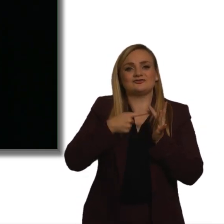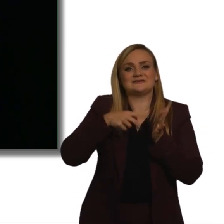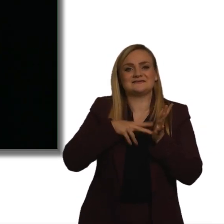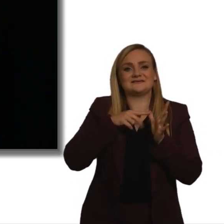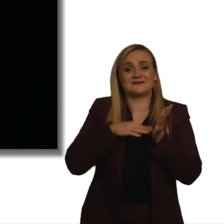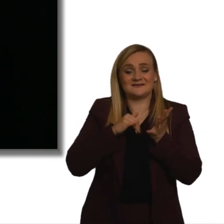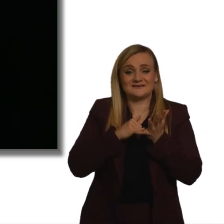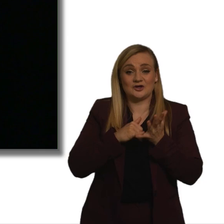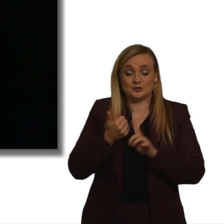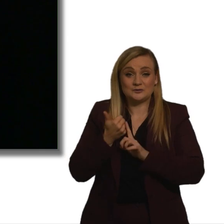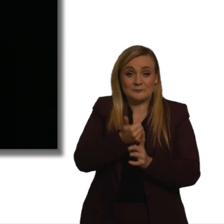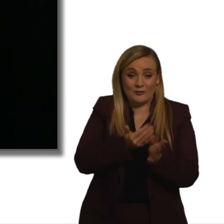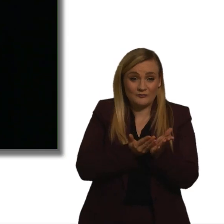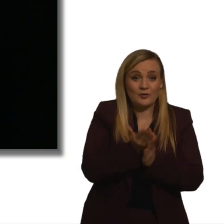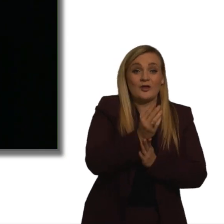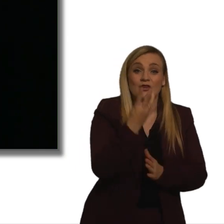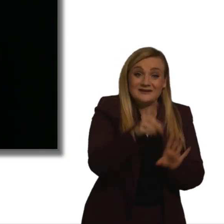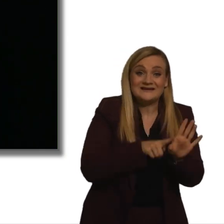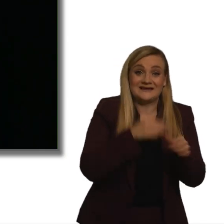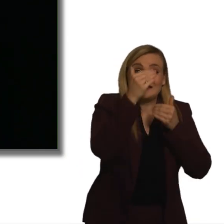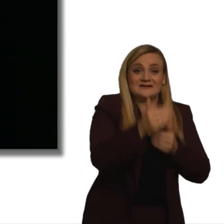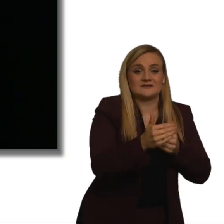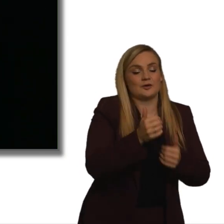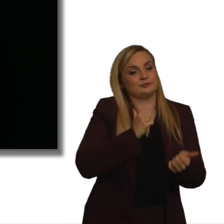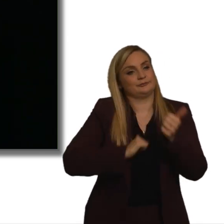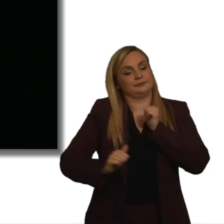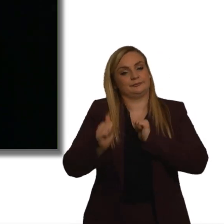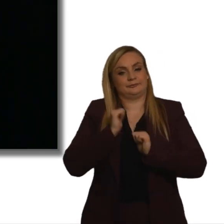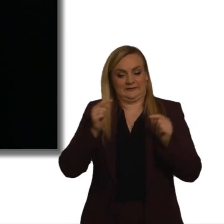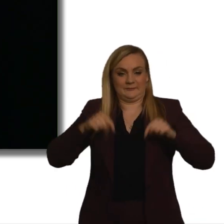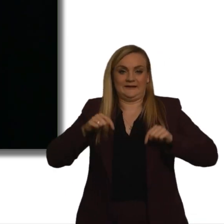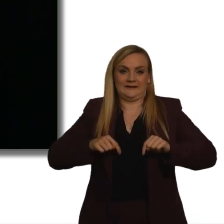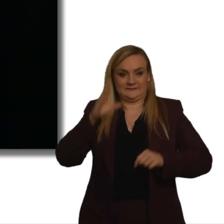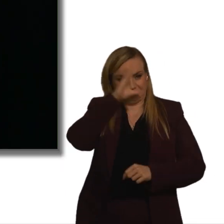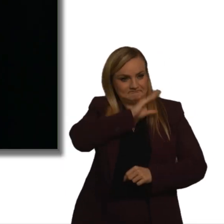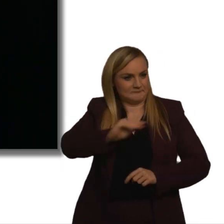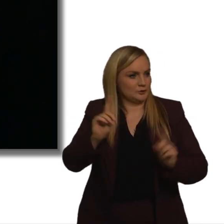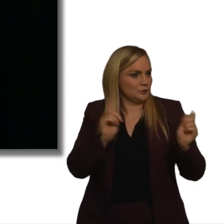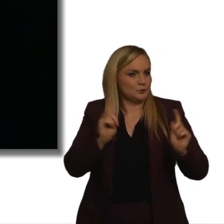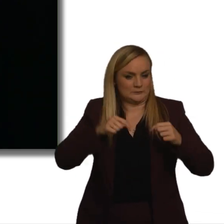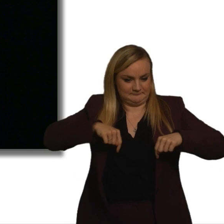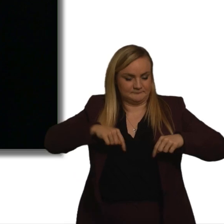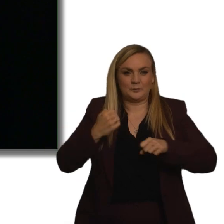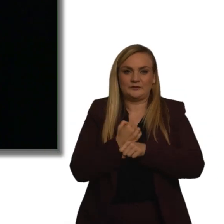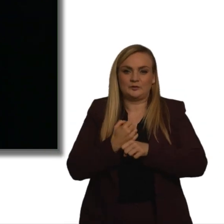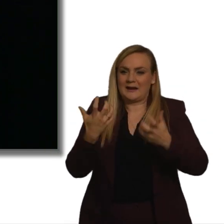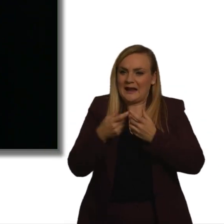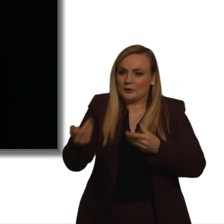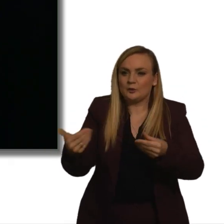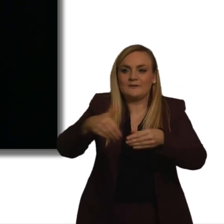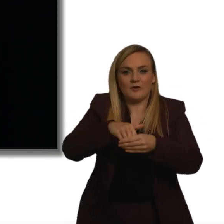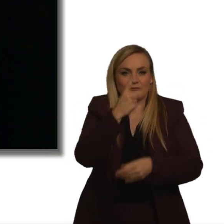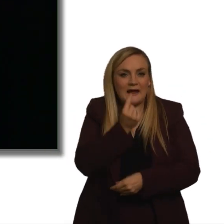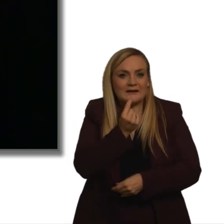the next 3 years. And it's a privilege to be here this evening to let you know more about our vital work, how you can get